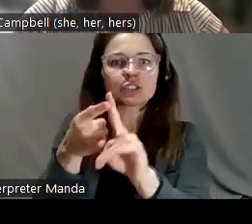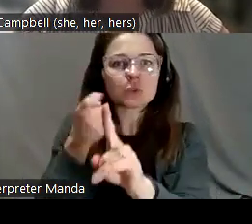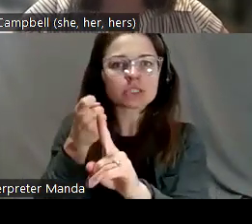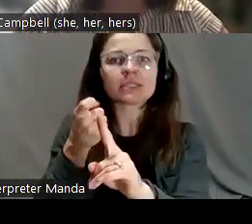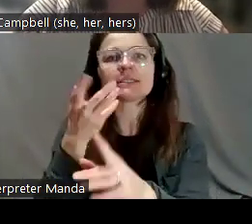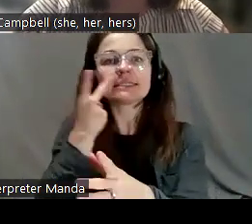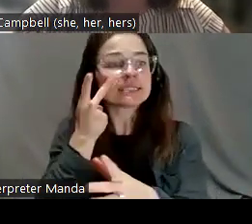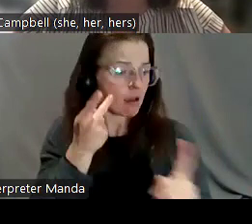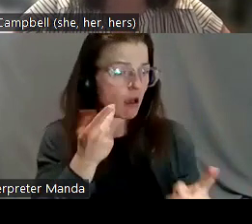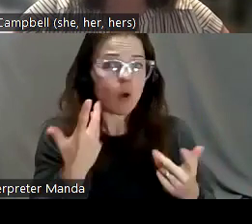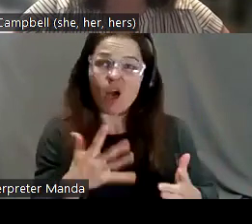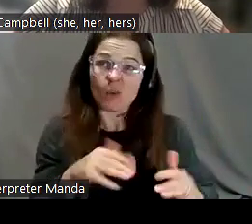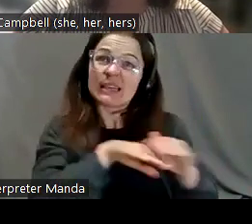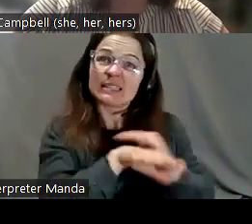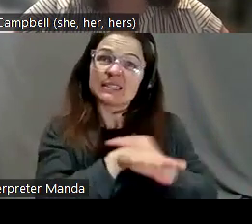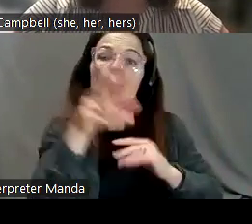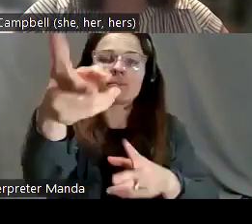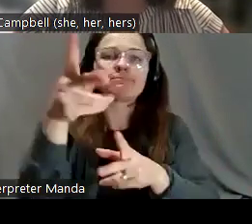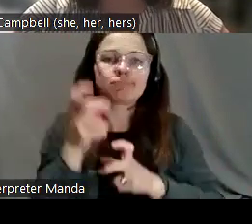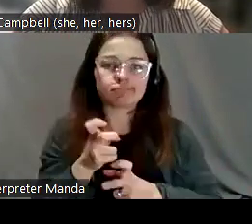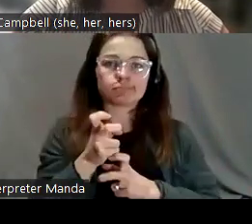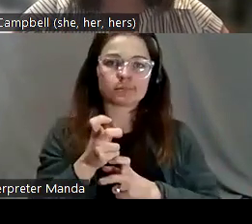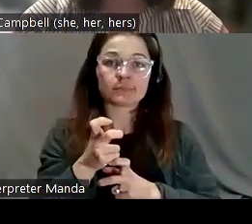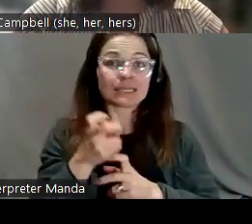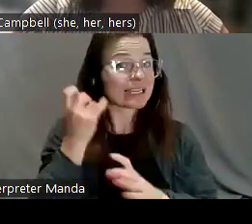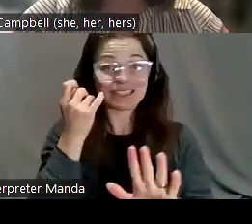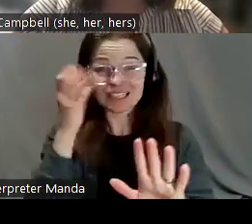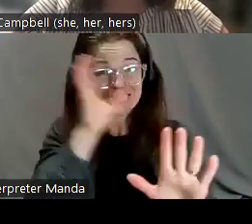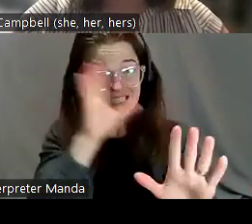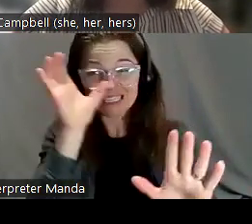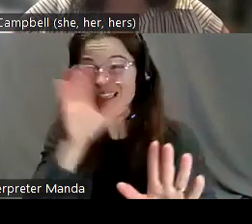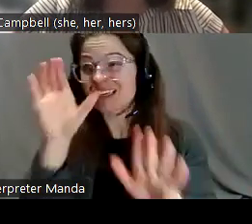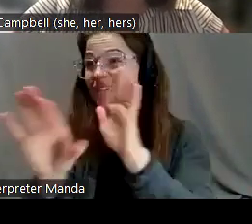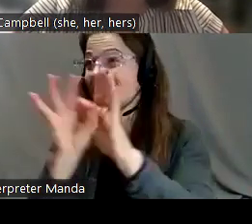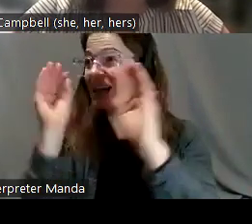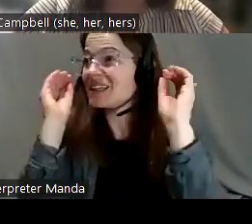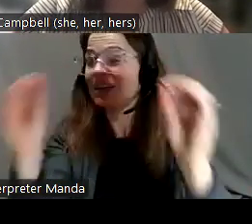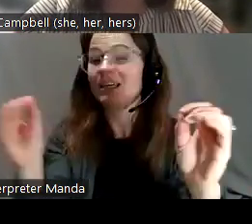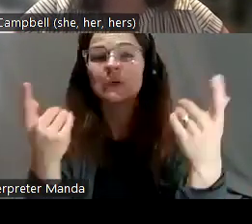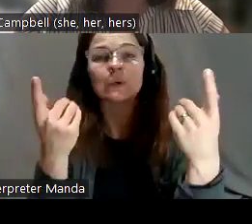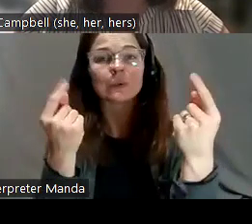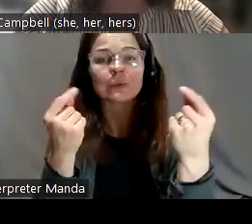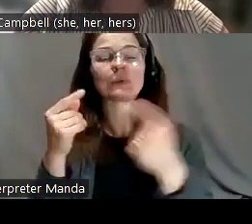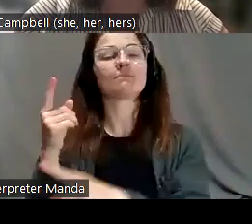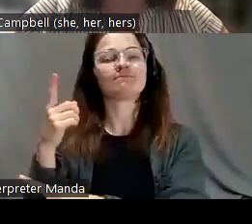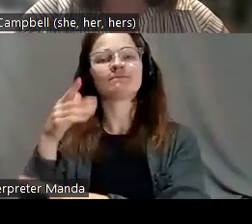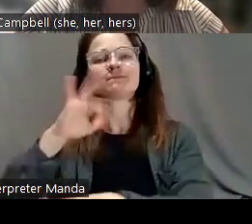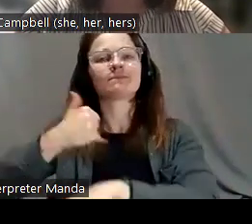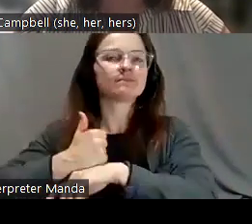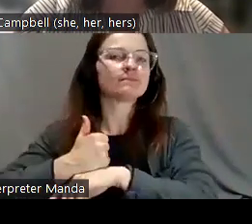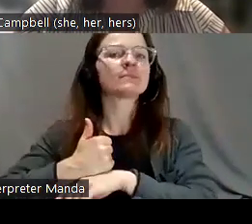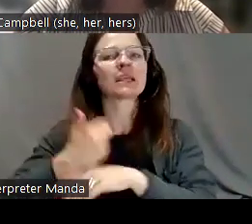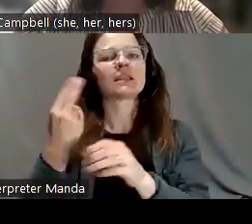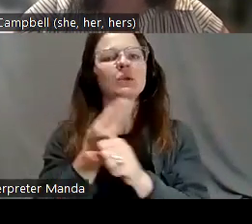existing file. In the case that there's not an existing file, they go ahead and they use programs such as